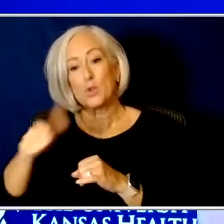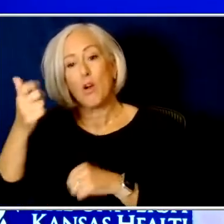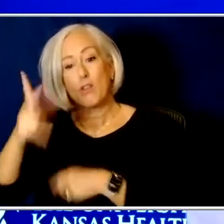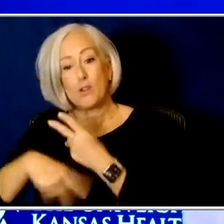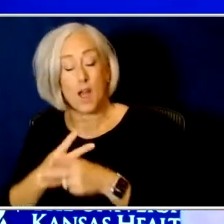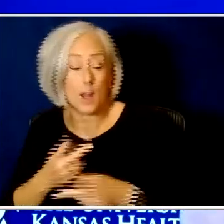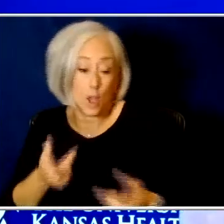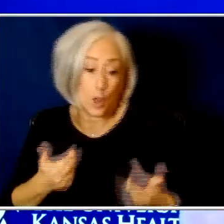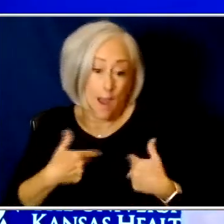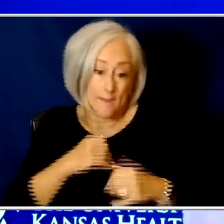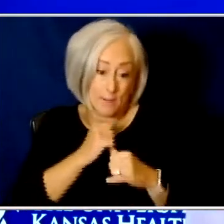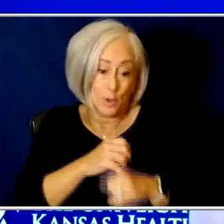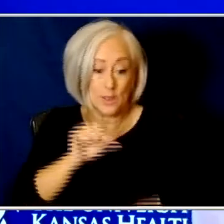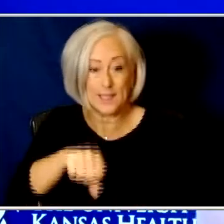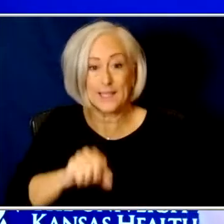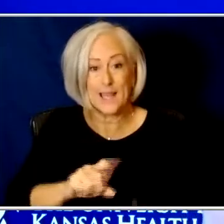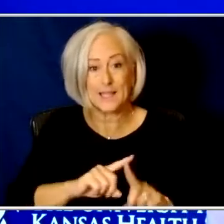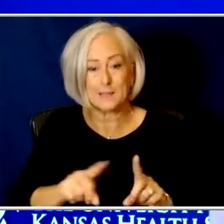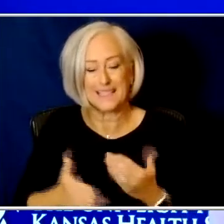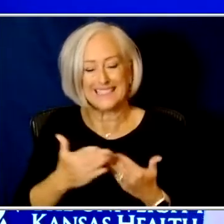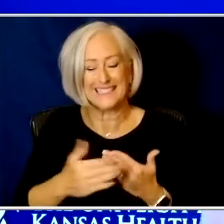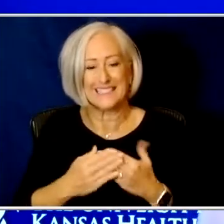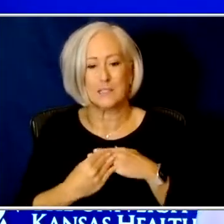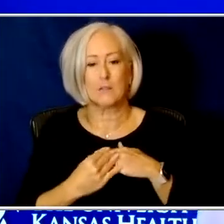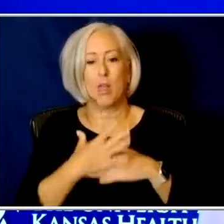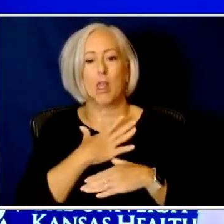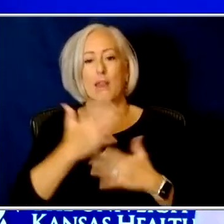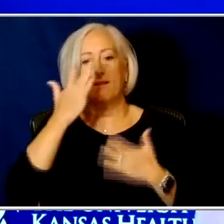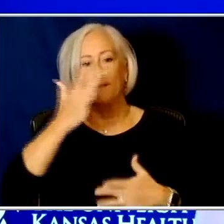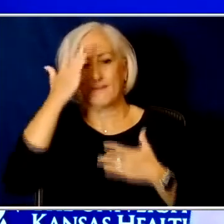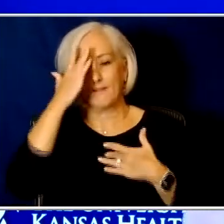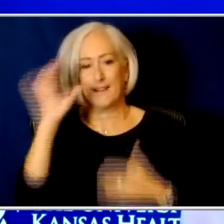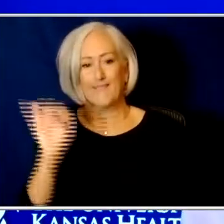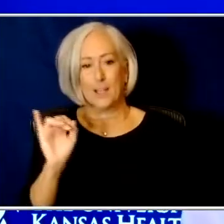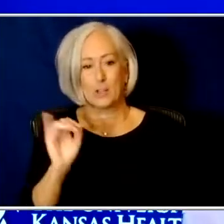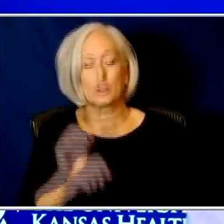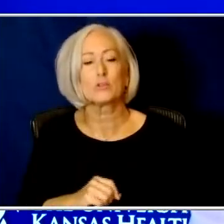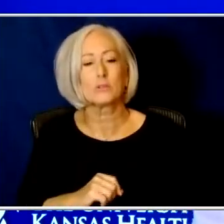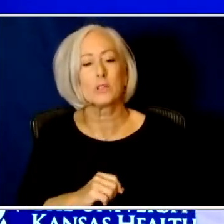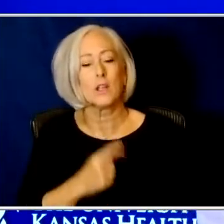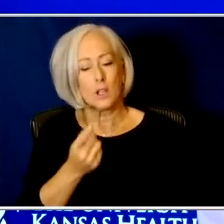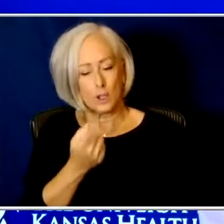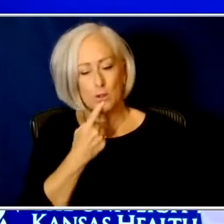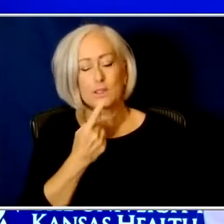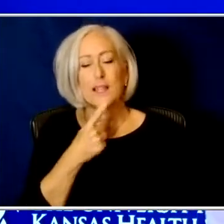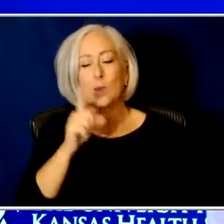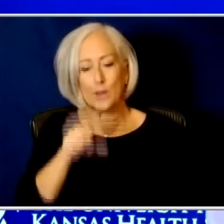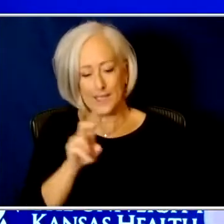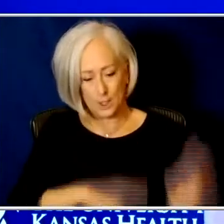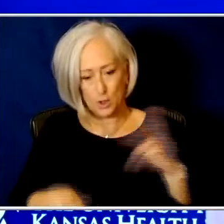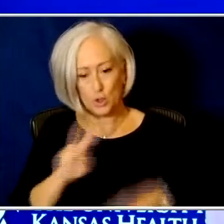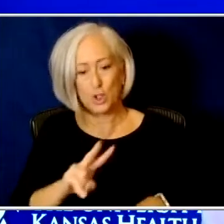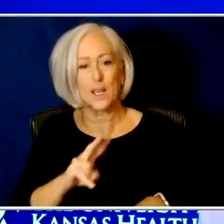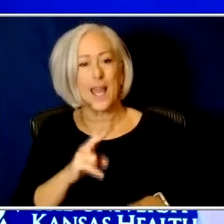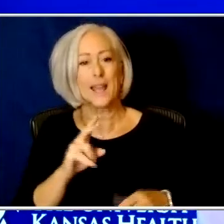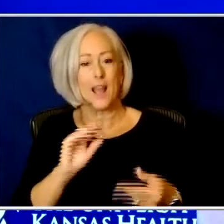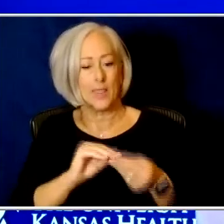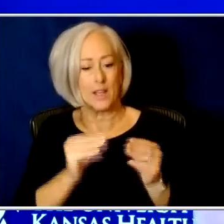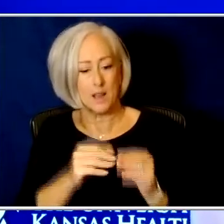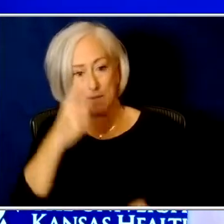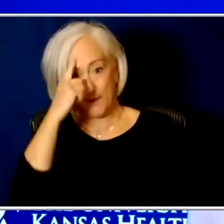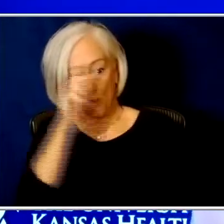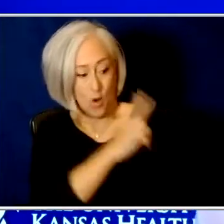so it's easy to get infected. I think really, as you have been saying for quite some time, we really need to look at hospitalizations and death. Yeah. And the